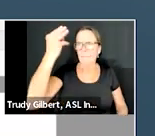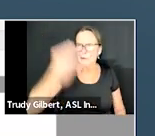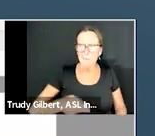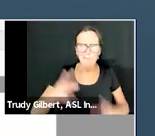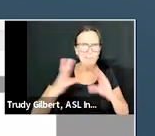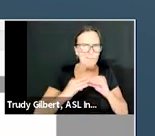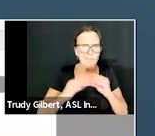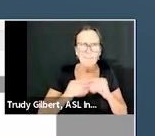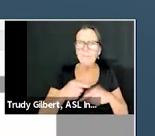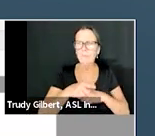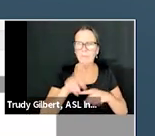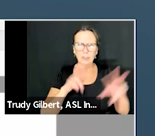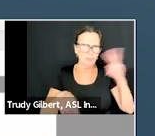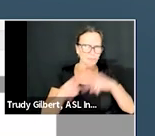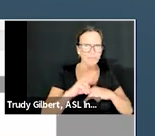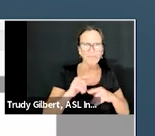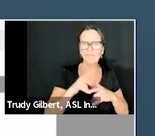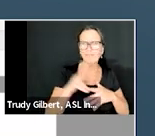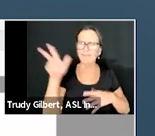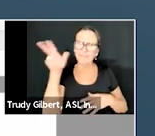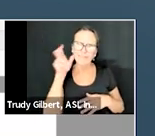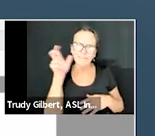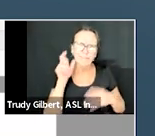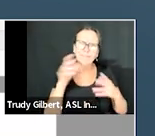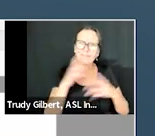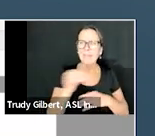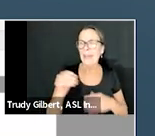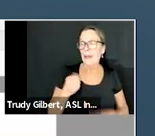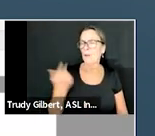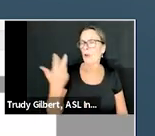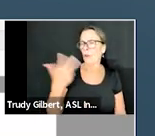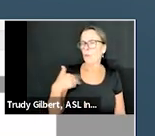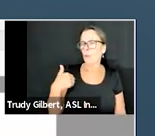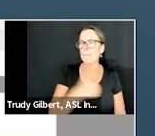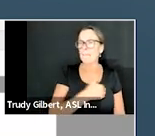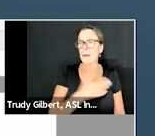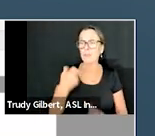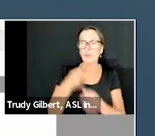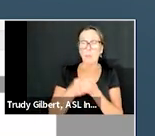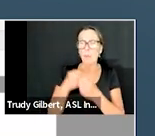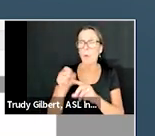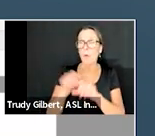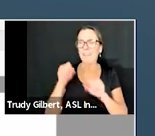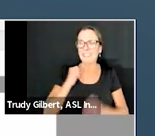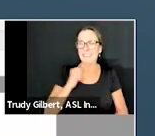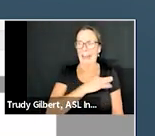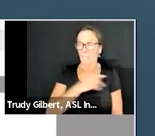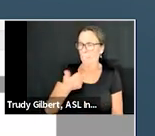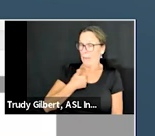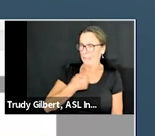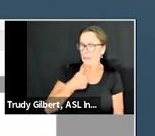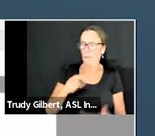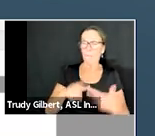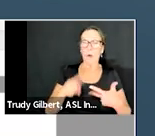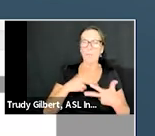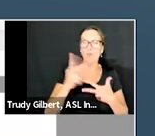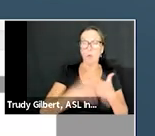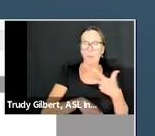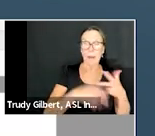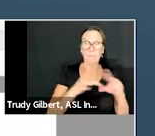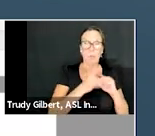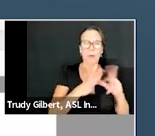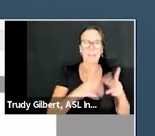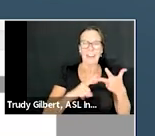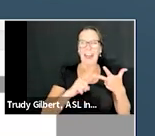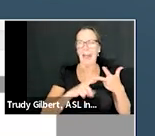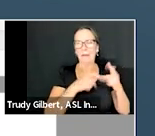and conduct adjudicatory hearings. And the board has a 3-member support staff, which is myself, a program coordinator, and a compliance officer.